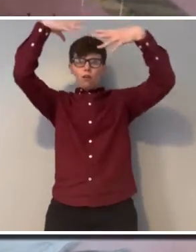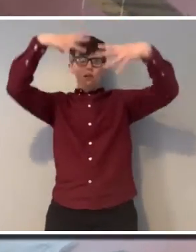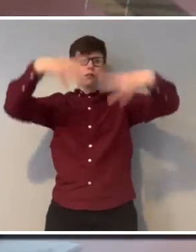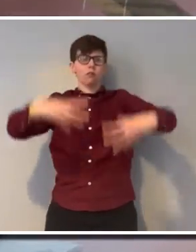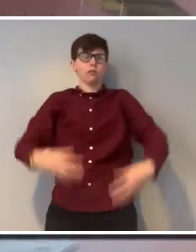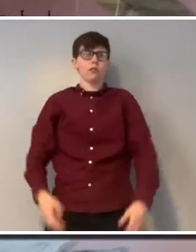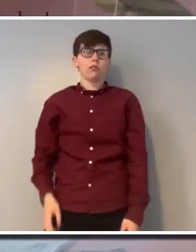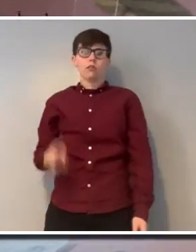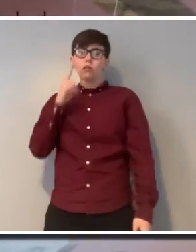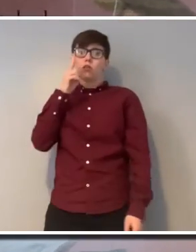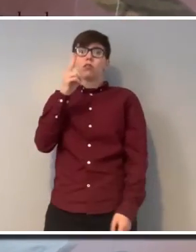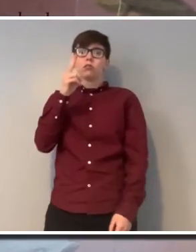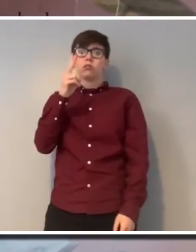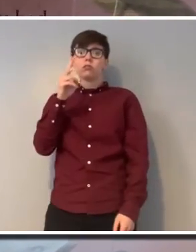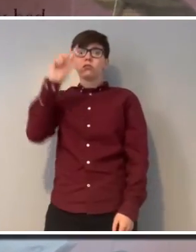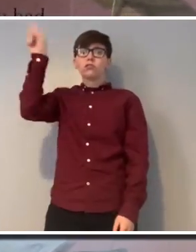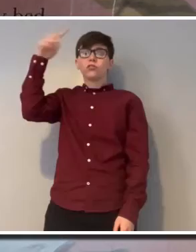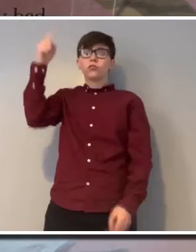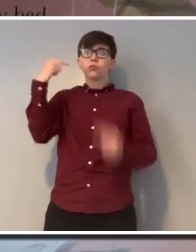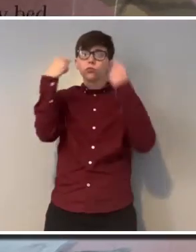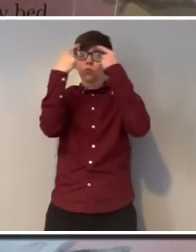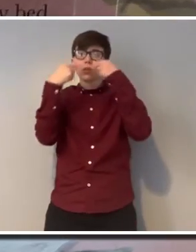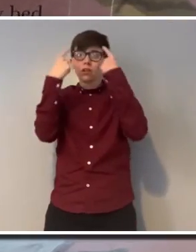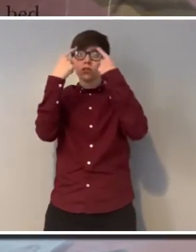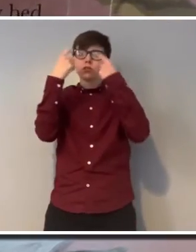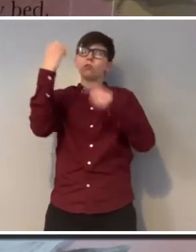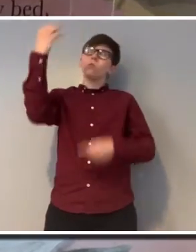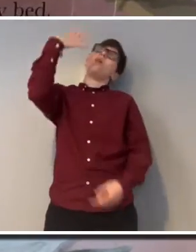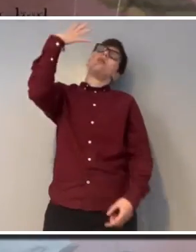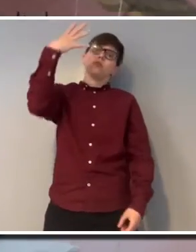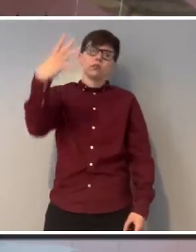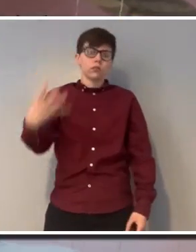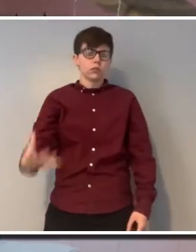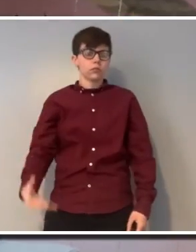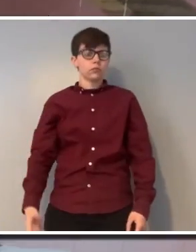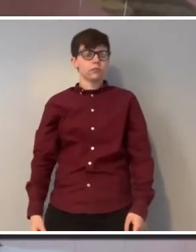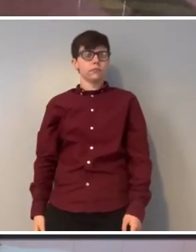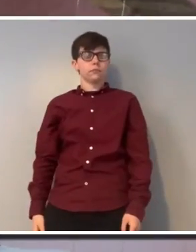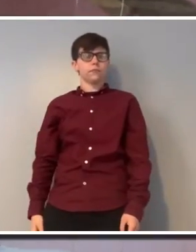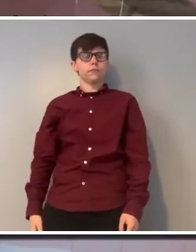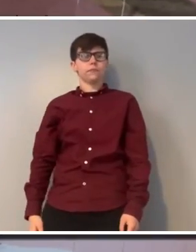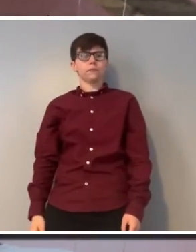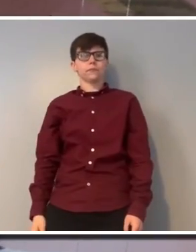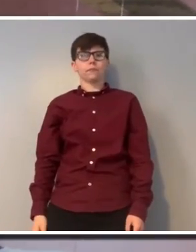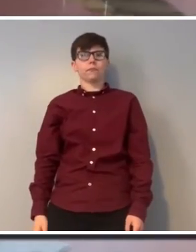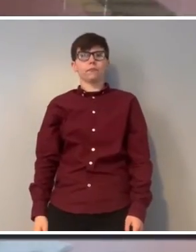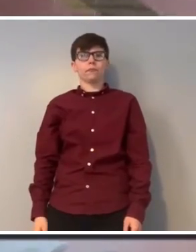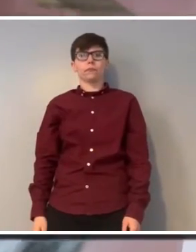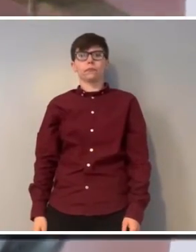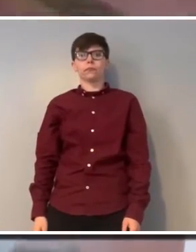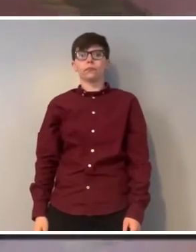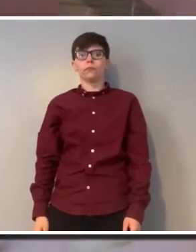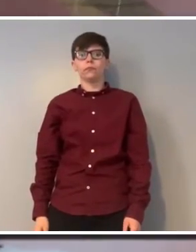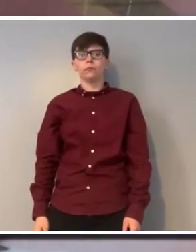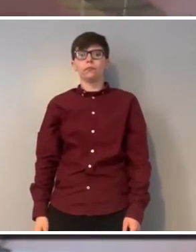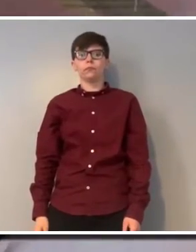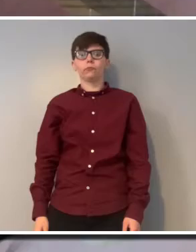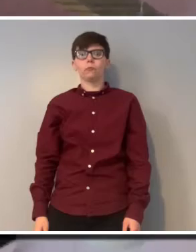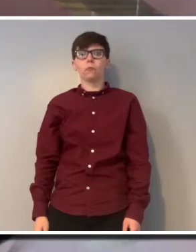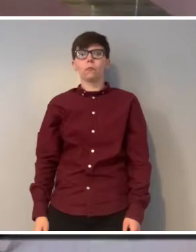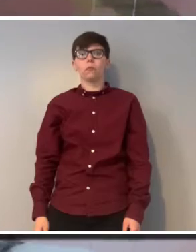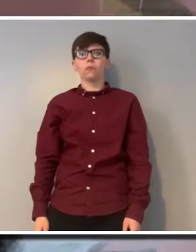Instead of snoozing in my bed, he twinkled proudly overhead. Look, she's got to